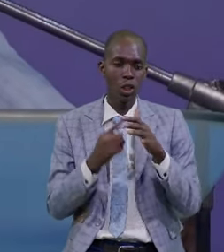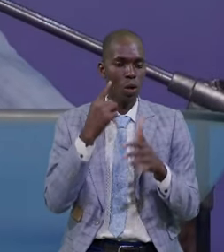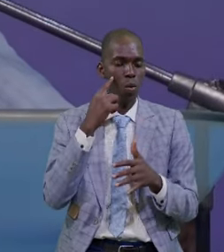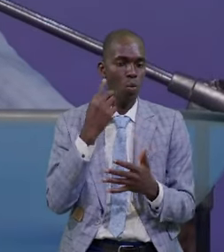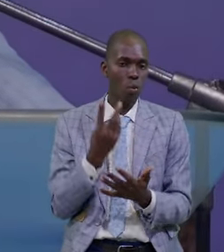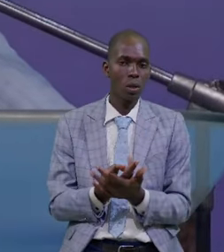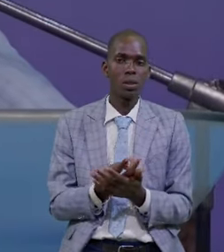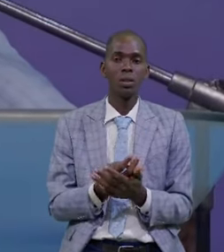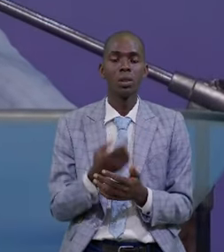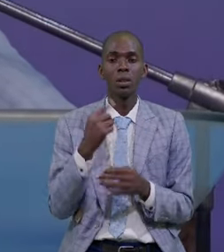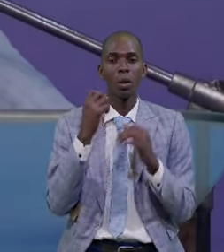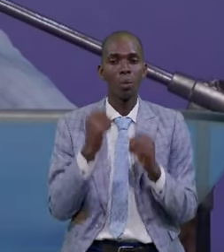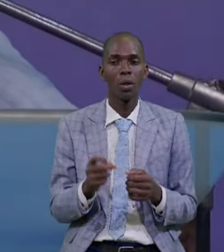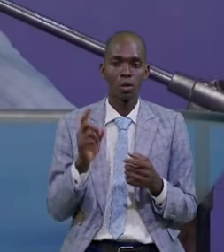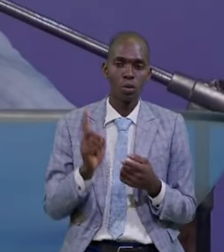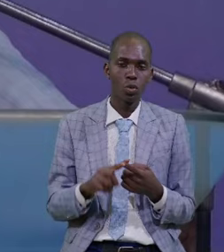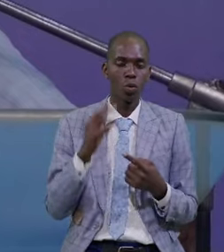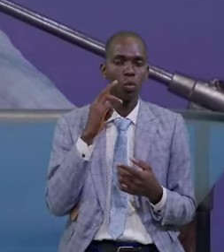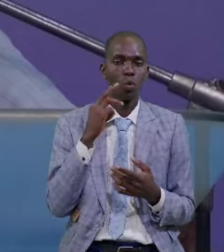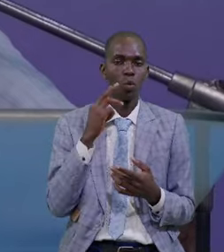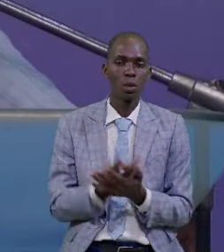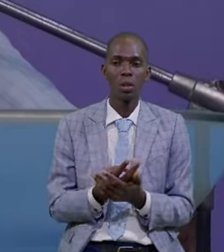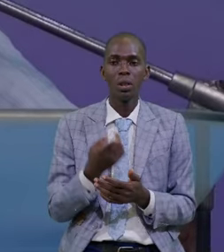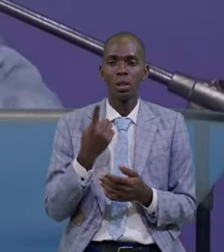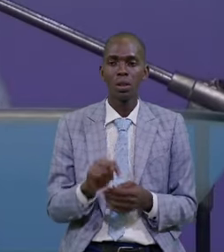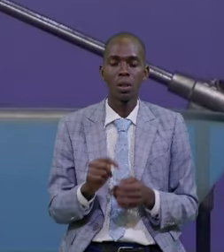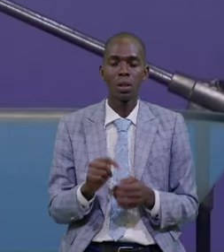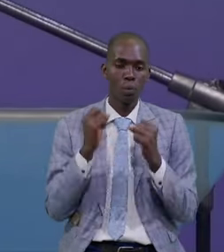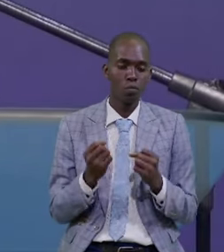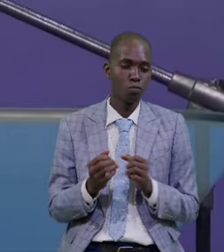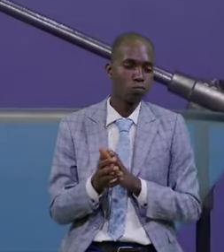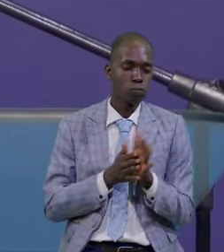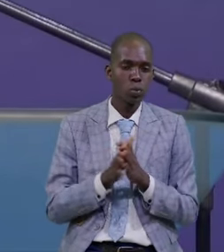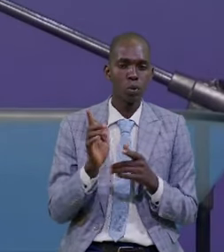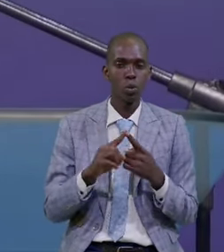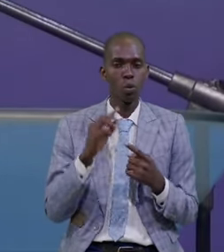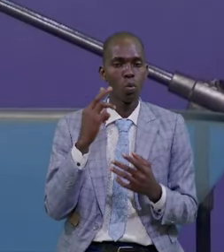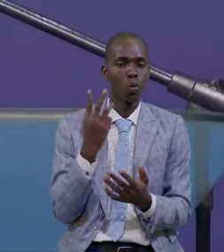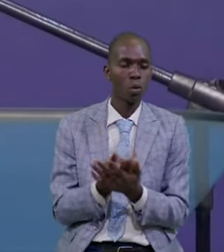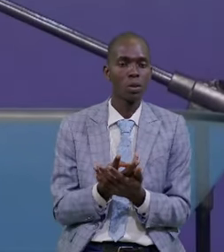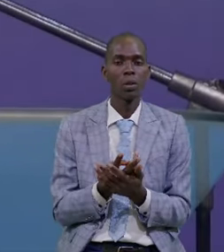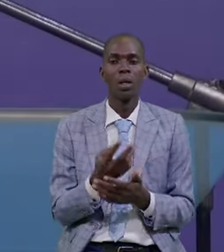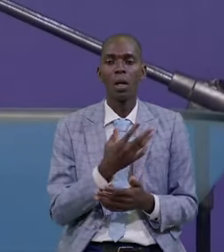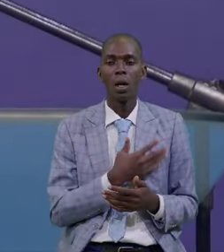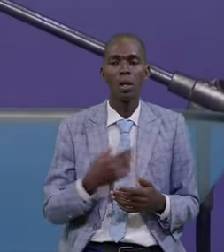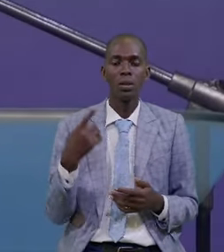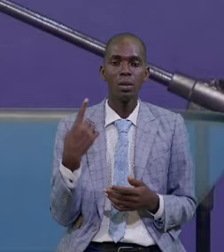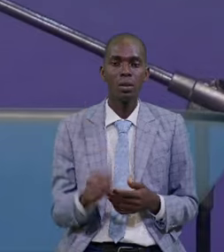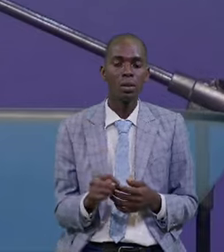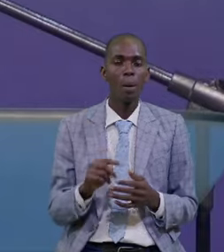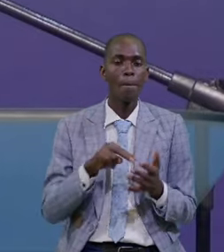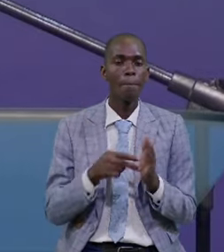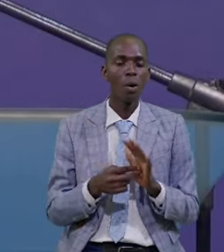to witness, the passion to witness, and the purpose of witnessing